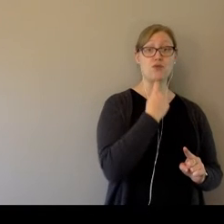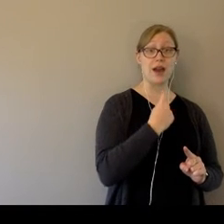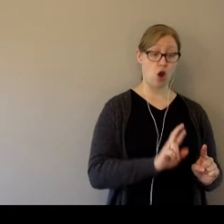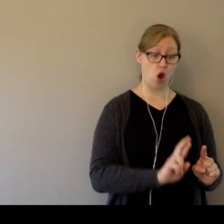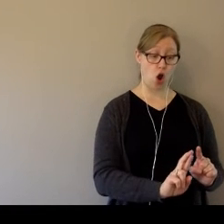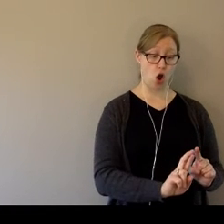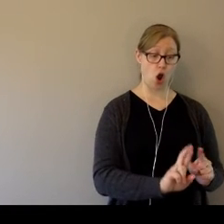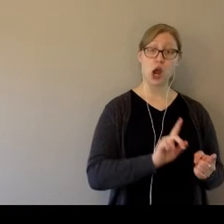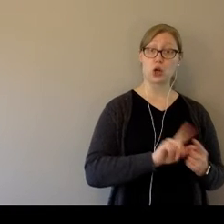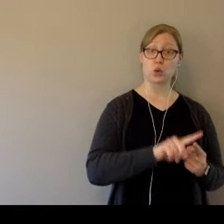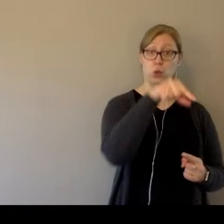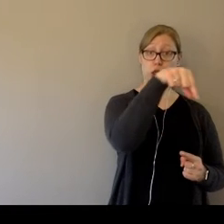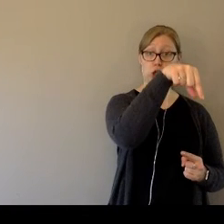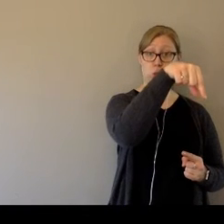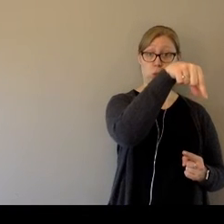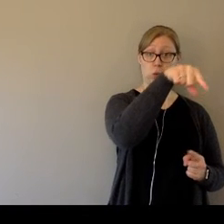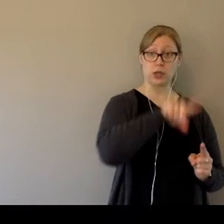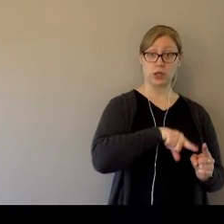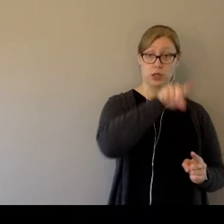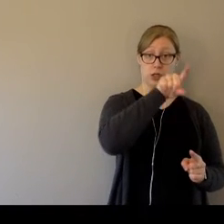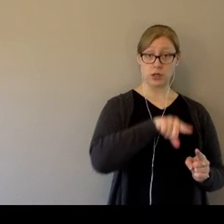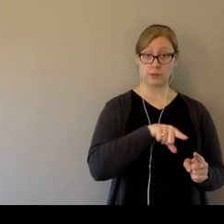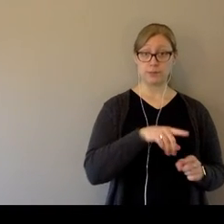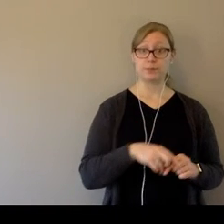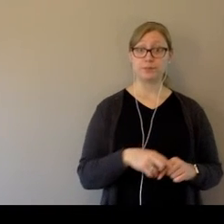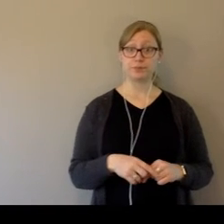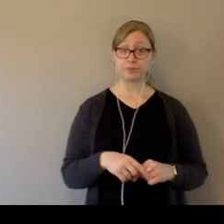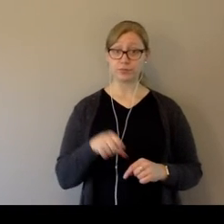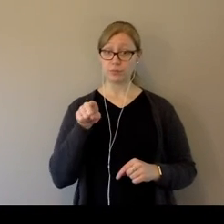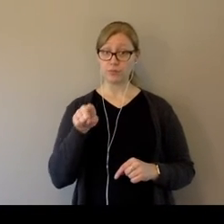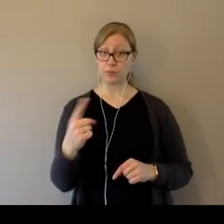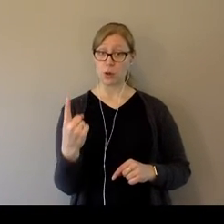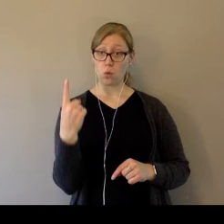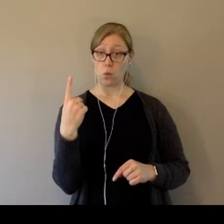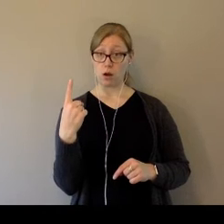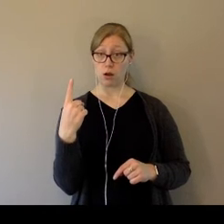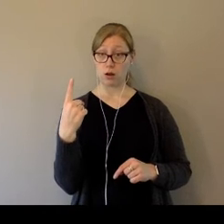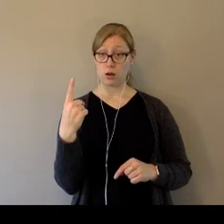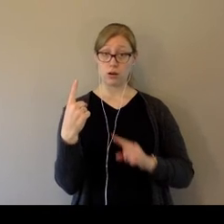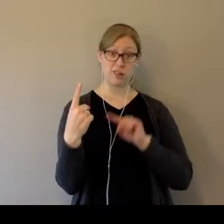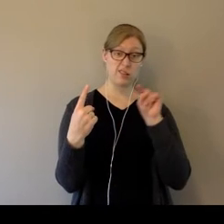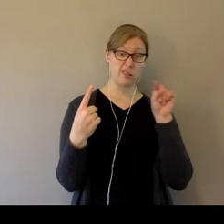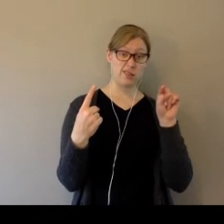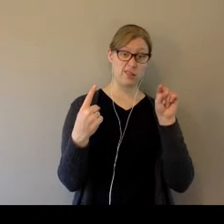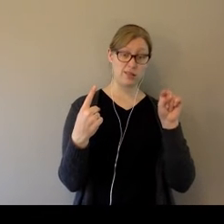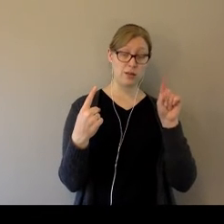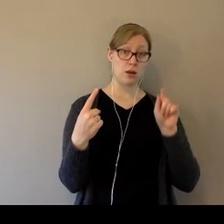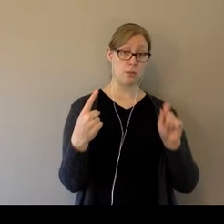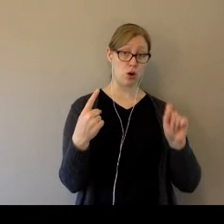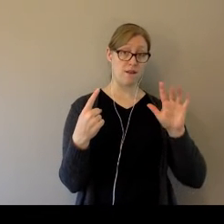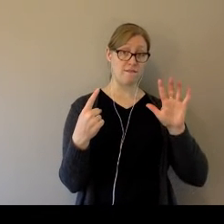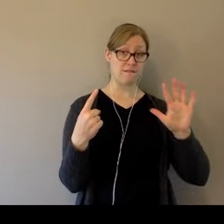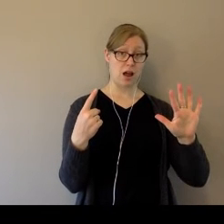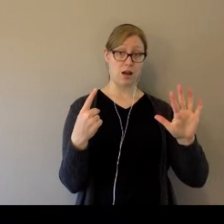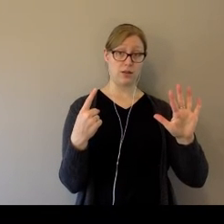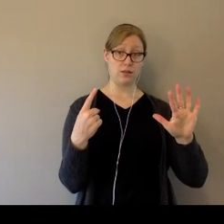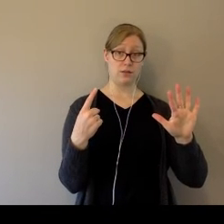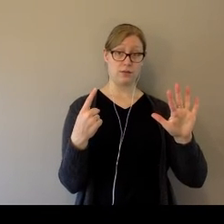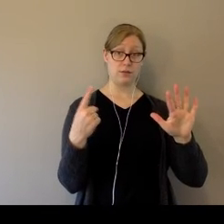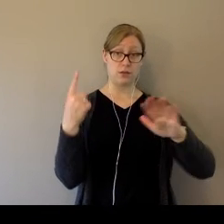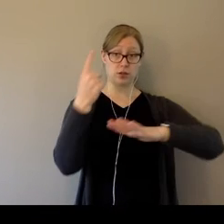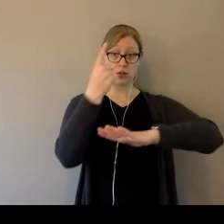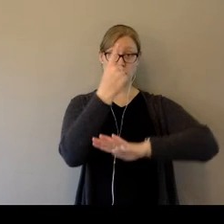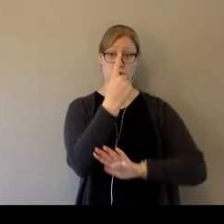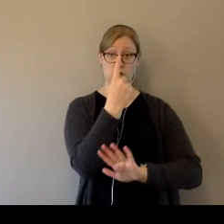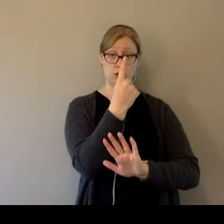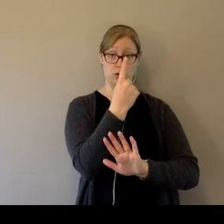RQ. And so PN has a value of 1. RQ has a value of 0.5.